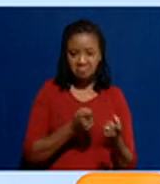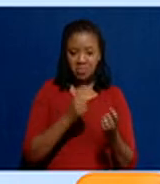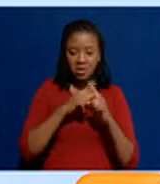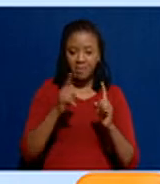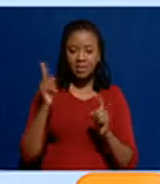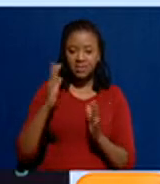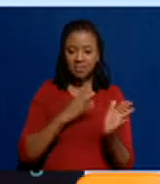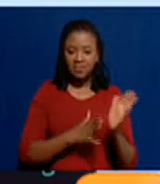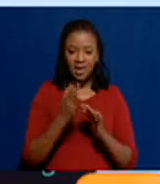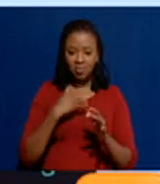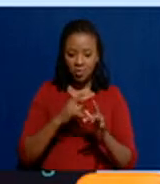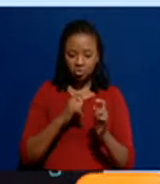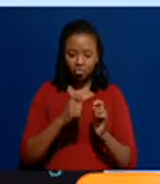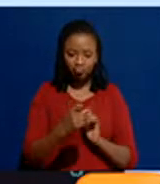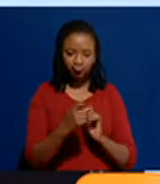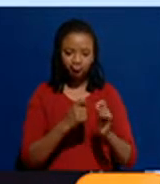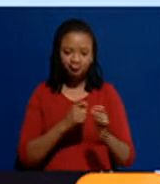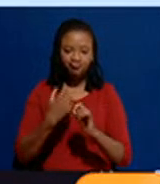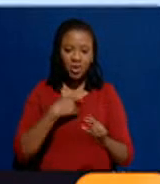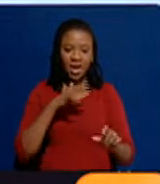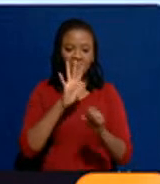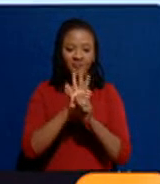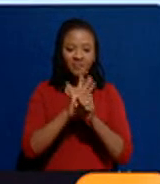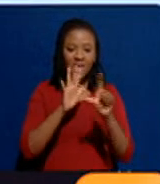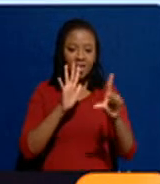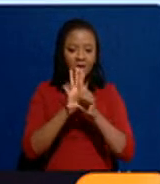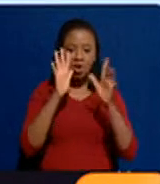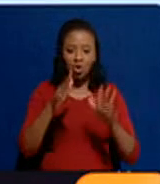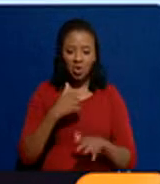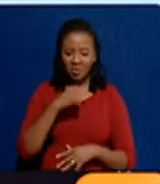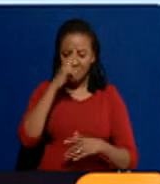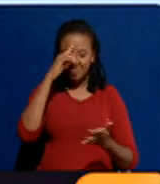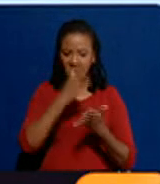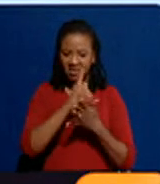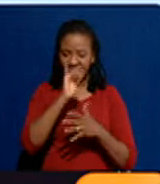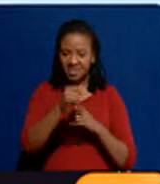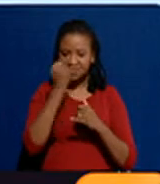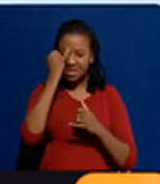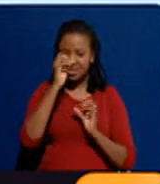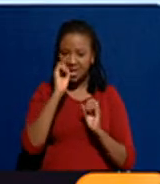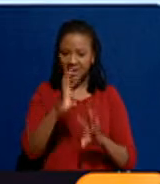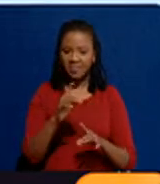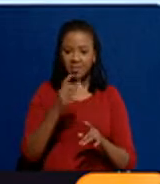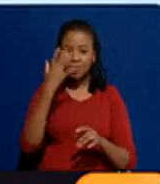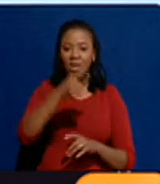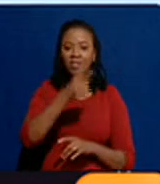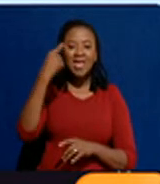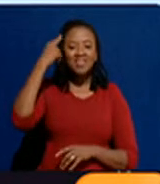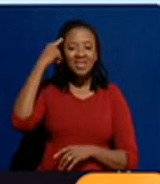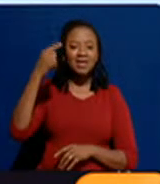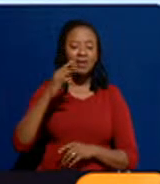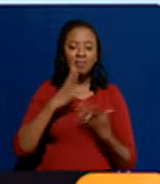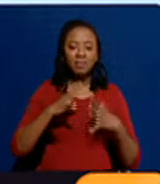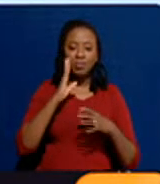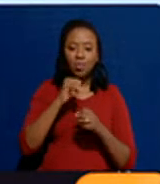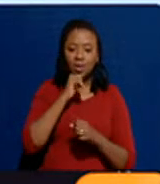takes flight. There are a lot of lawyers who are not receptive to this idea because they think it's going to replace them. But we are saying